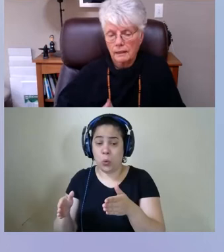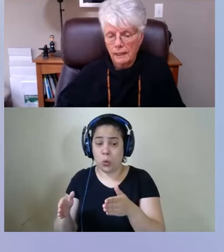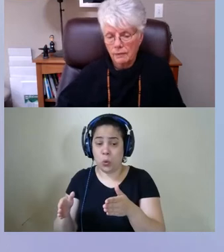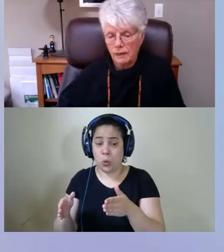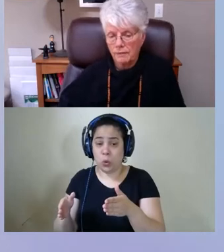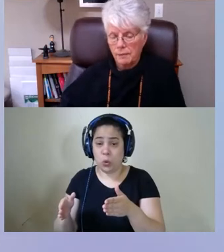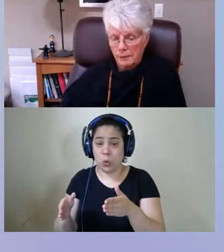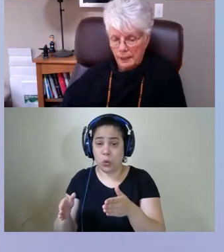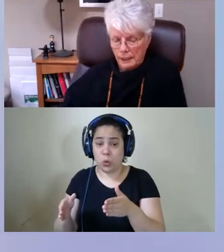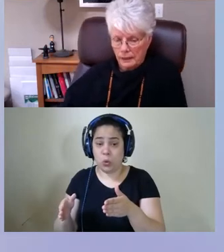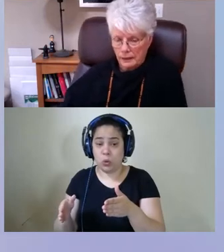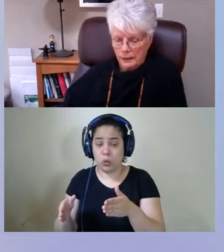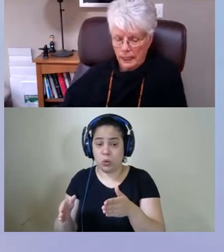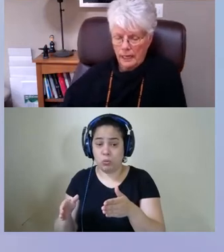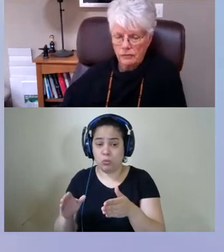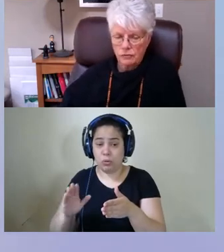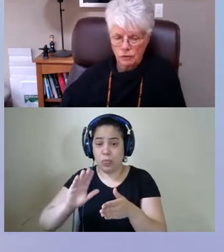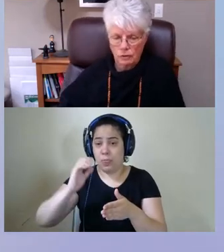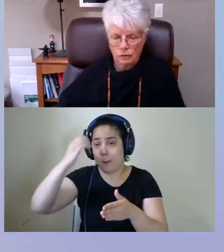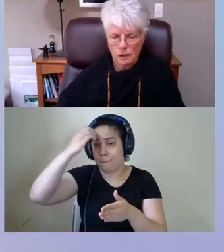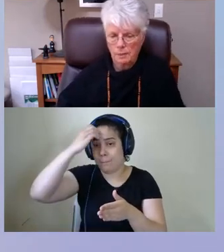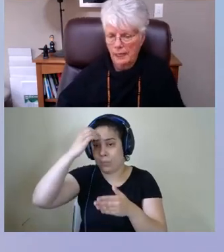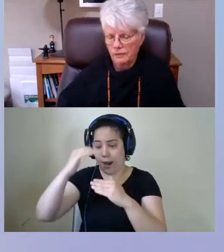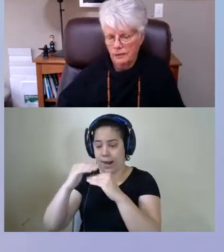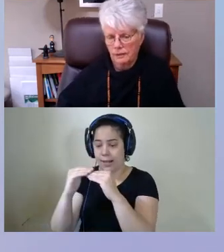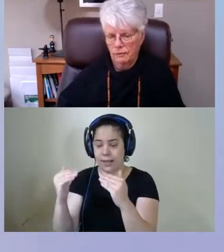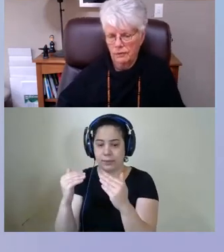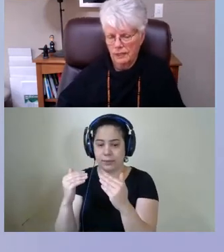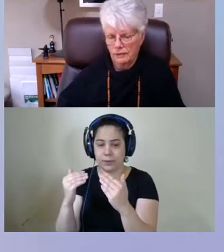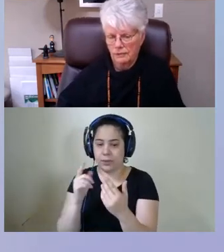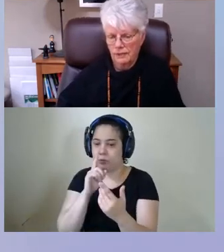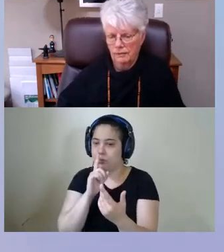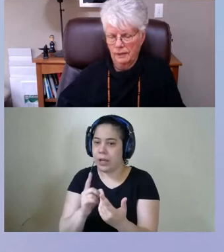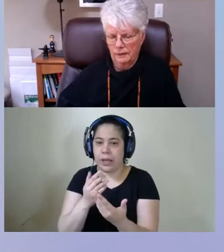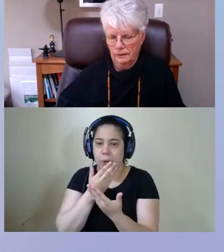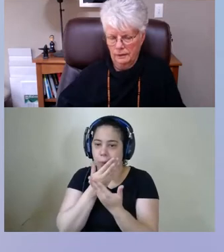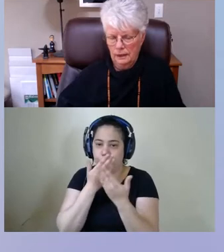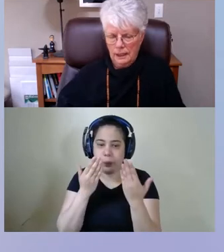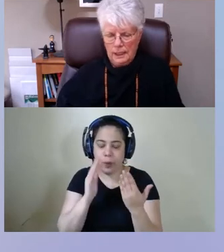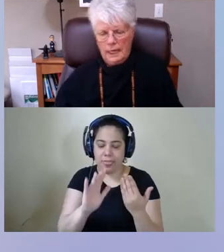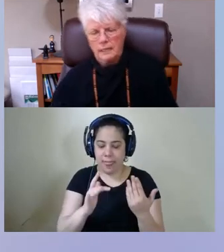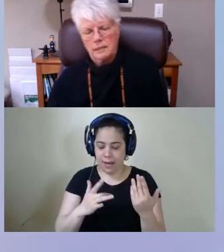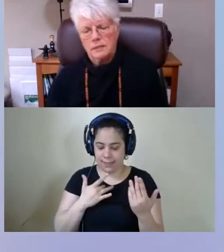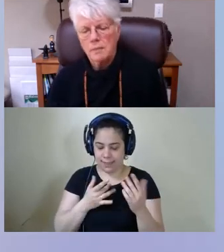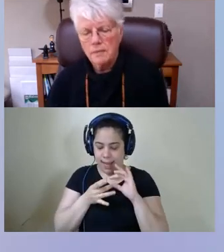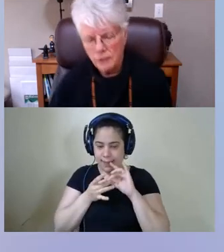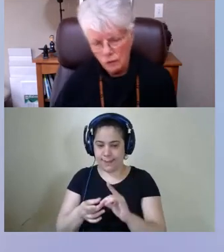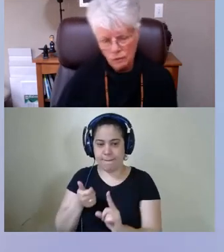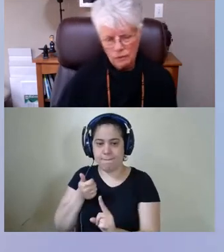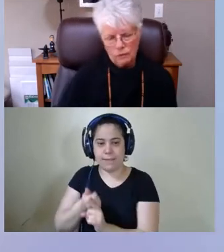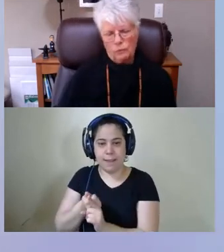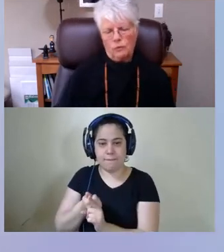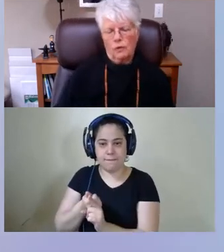at the level of the brain, has no capacity for a sense of self and other. And some of